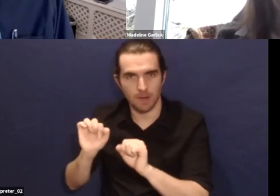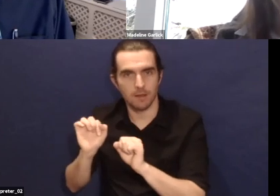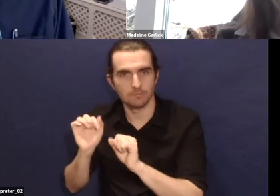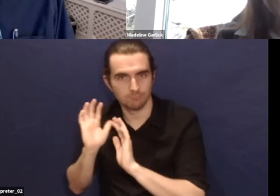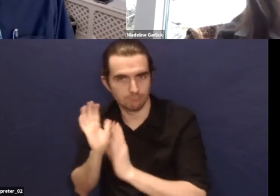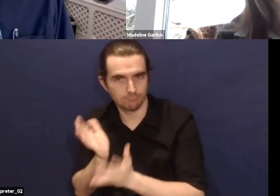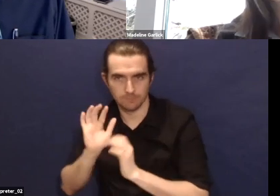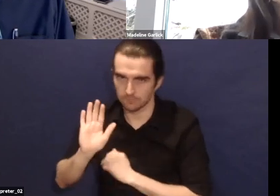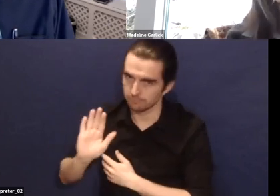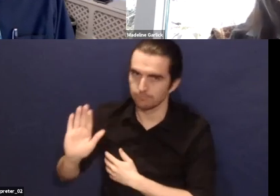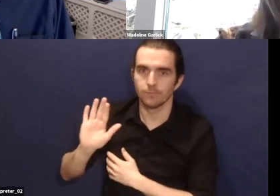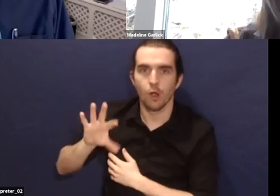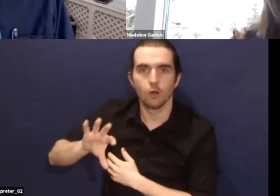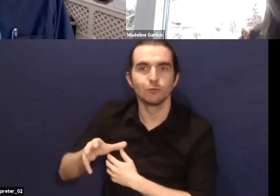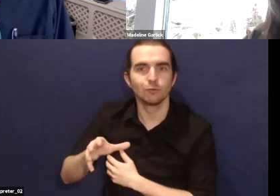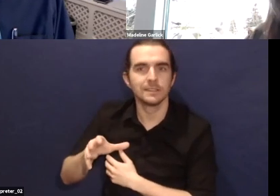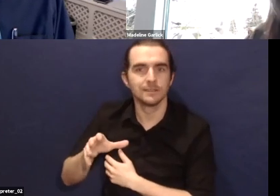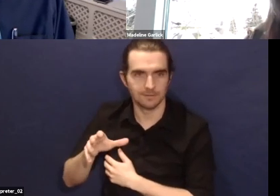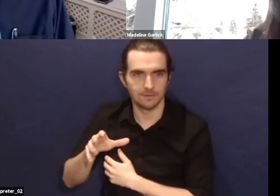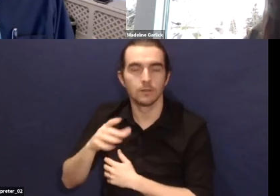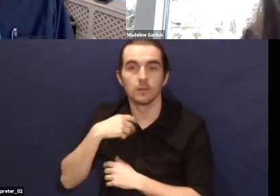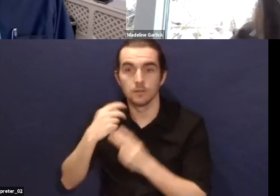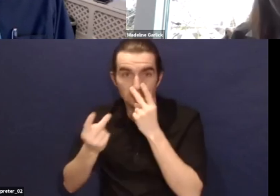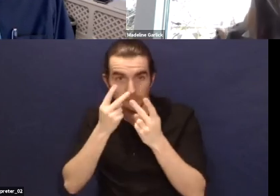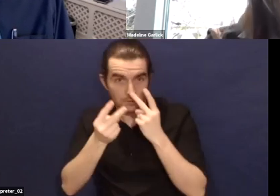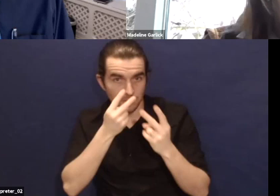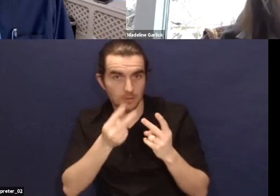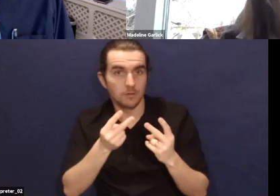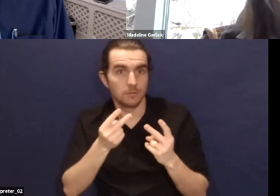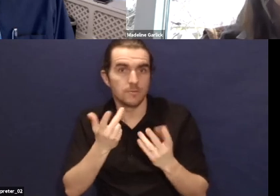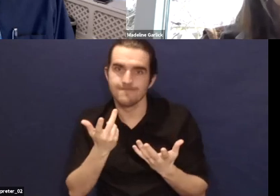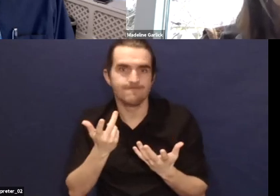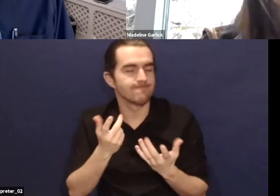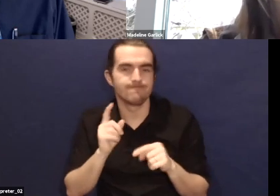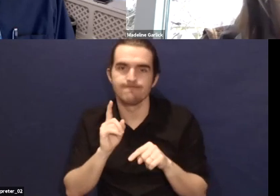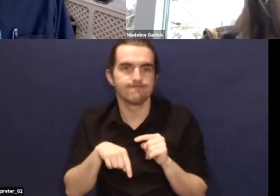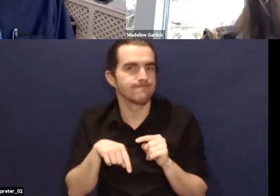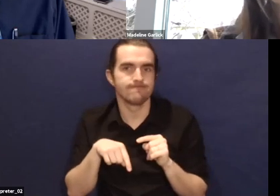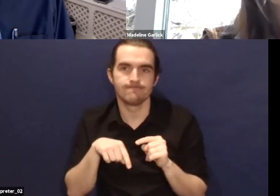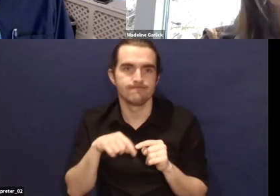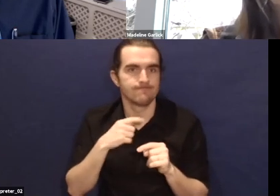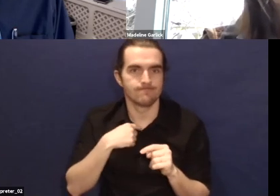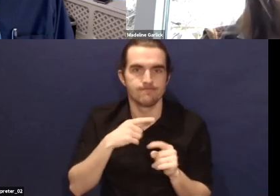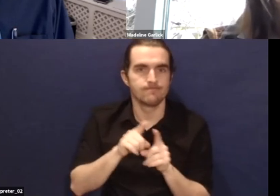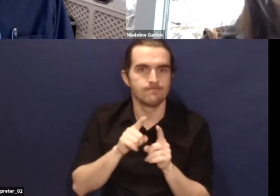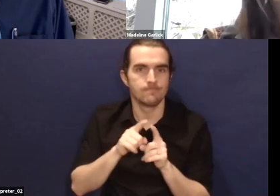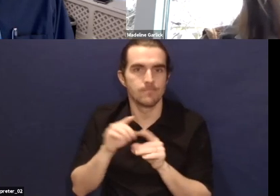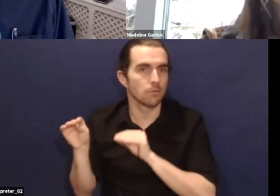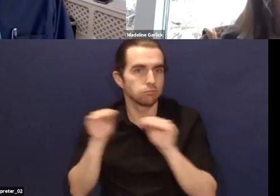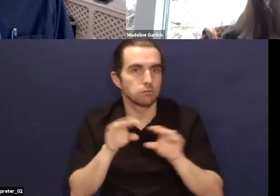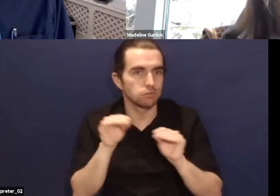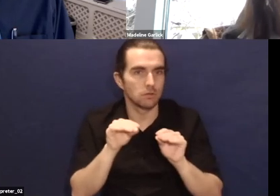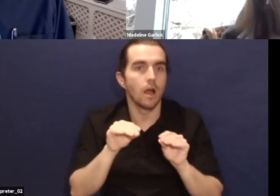to, because they see that they have insufficient prospects of ensuring access to education for their children. You mentioned